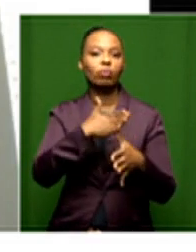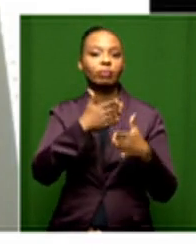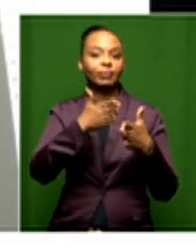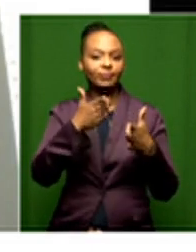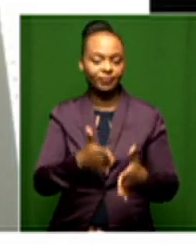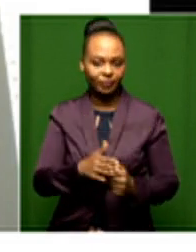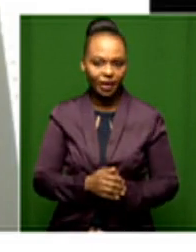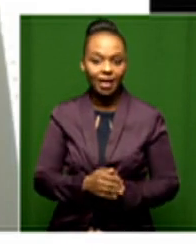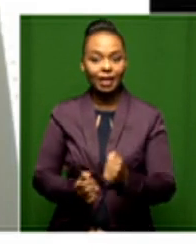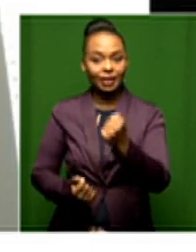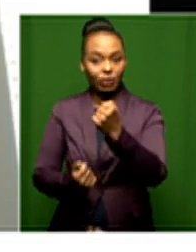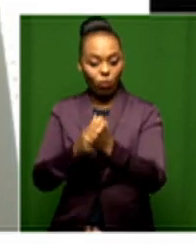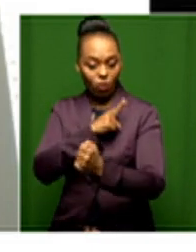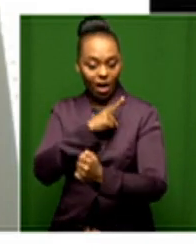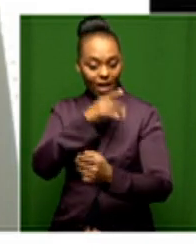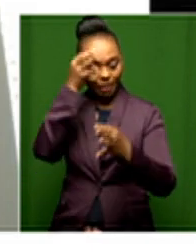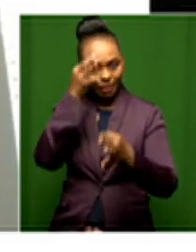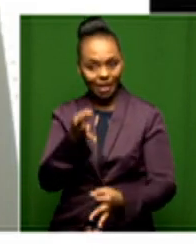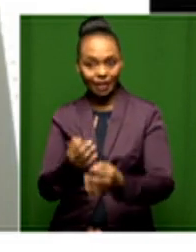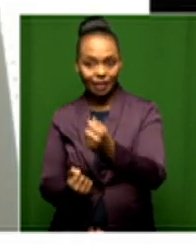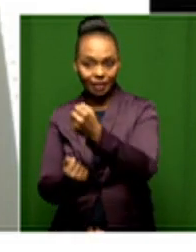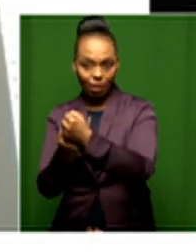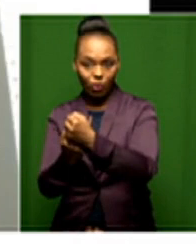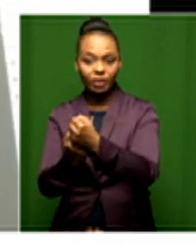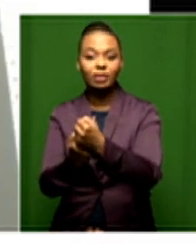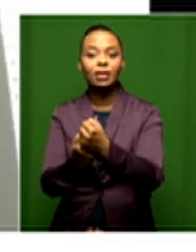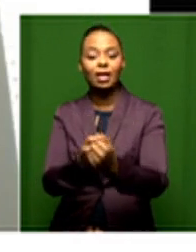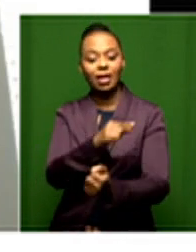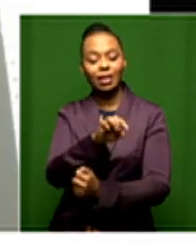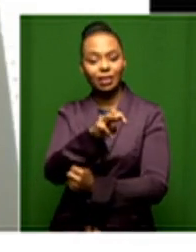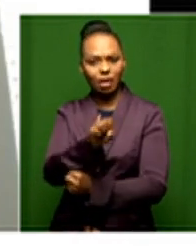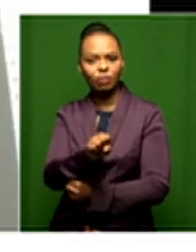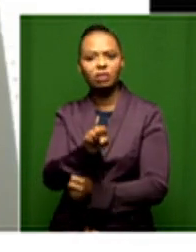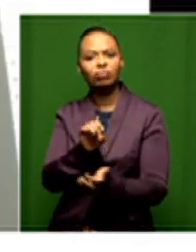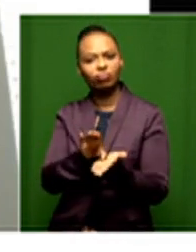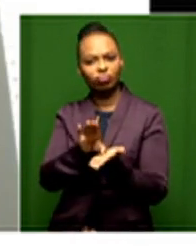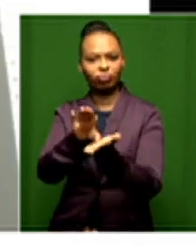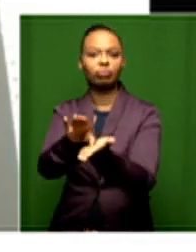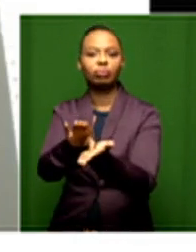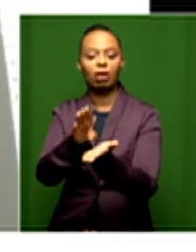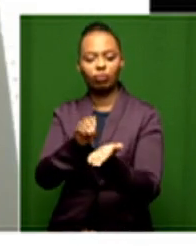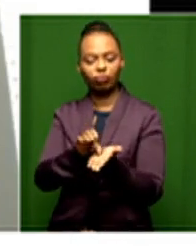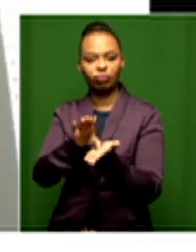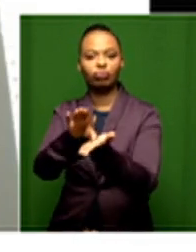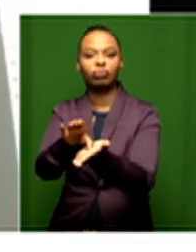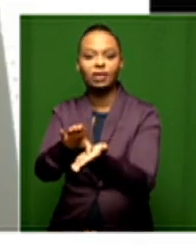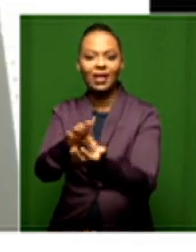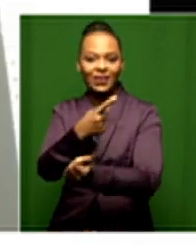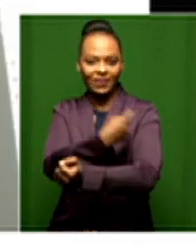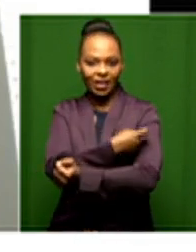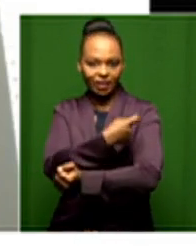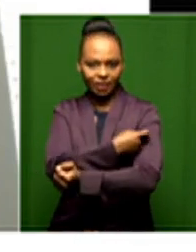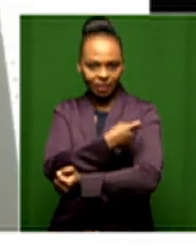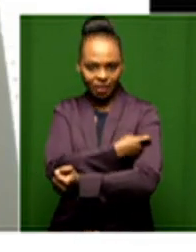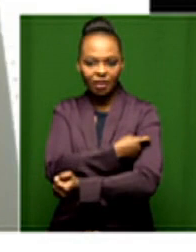the support comes from the fact that we will be, as a medical scheme, funding the vaccine of those who will